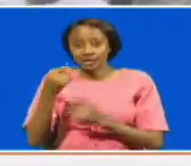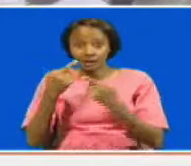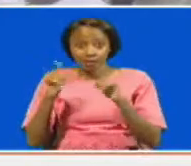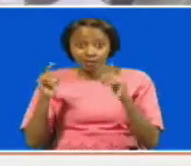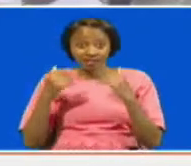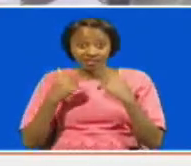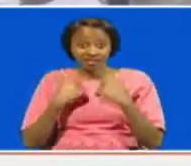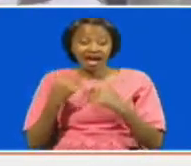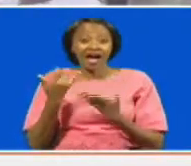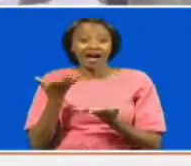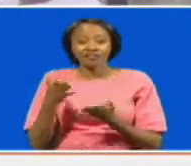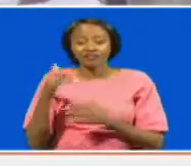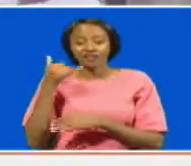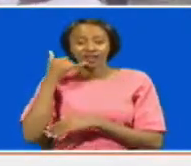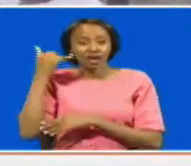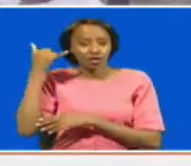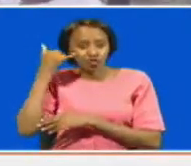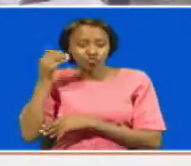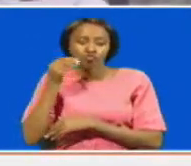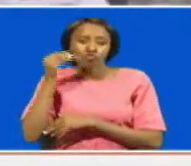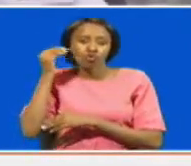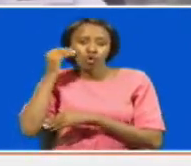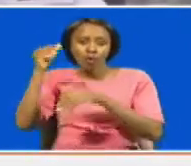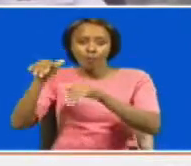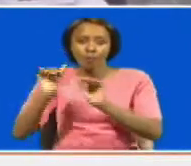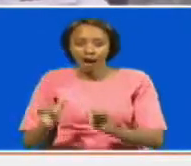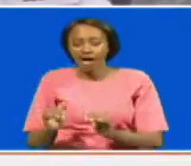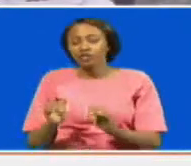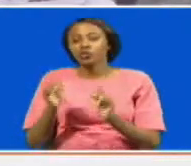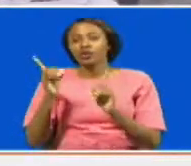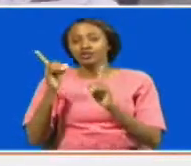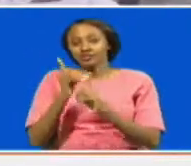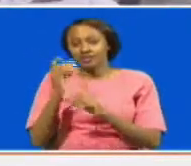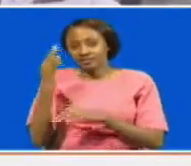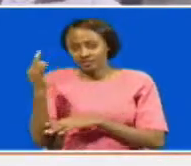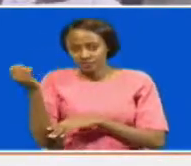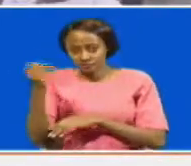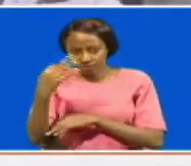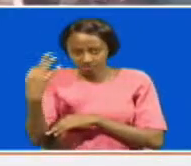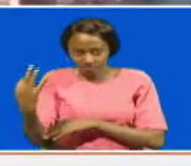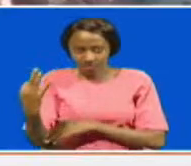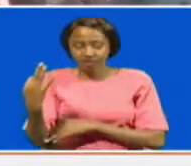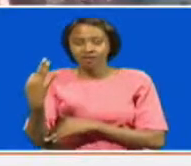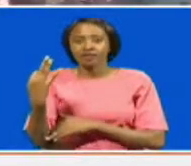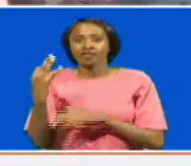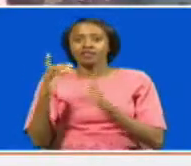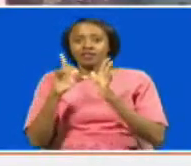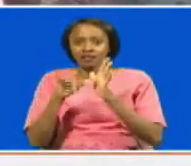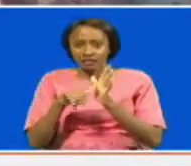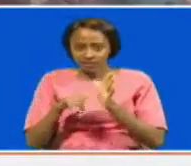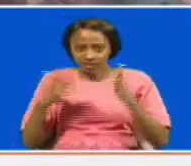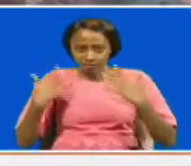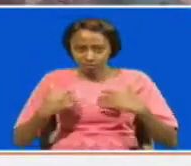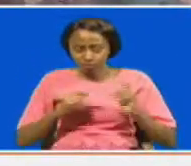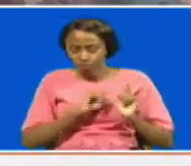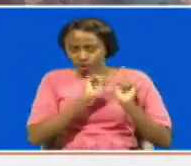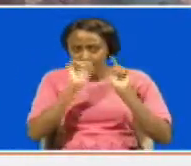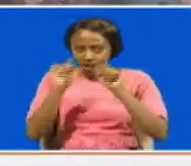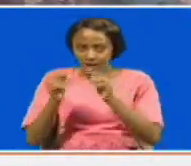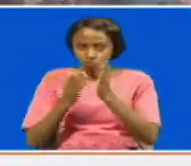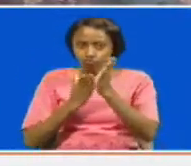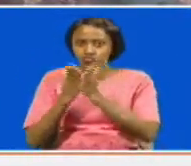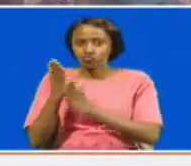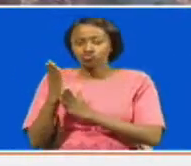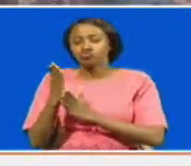Likia in Njoro constituency in Nakuru County on March 3rd amid an outcry from the public, which saw the Interior Cabinet